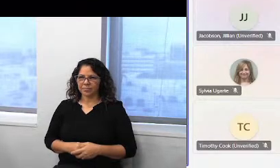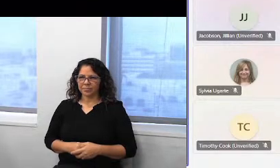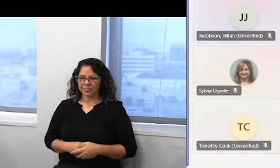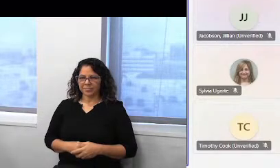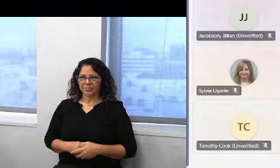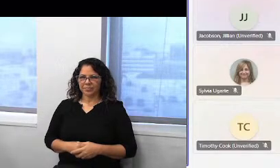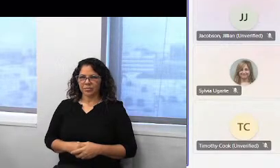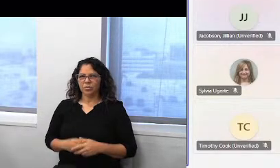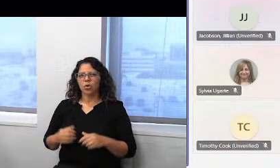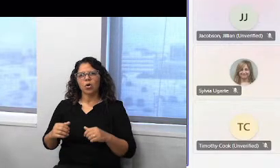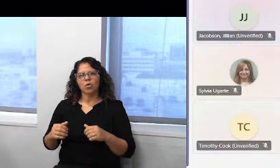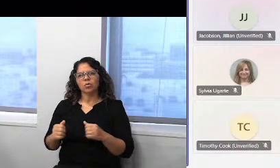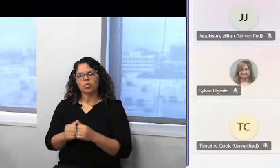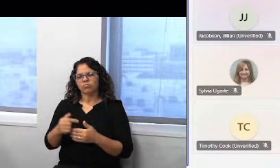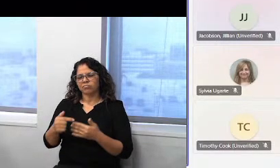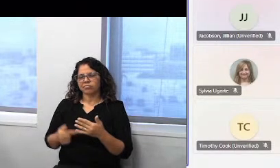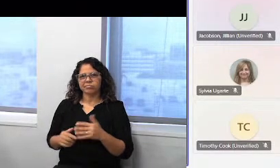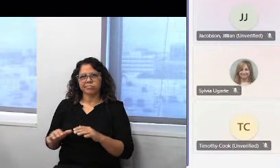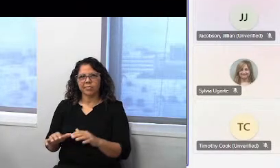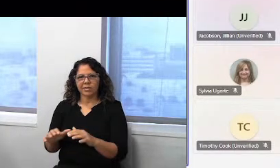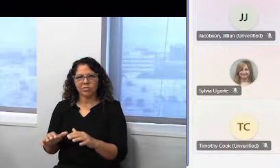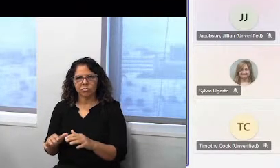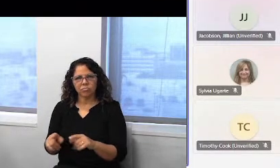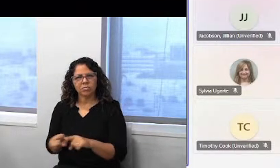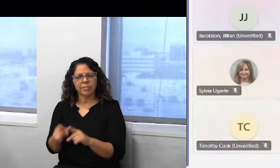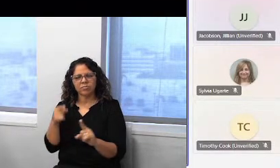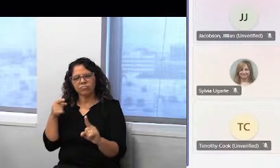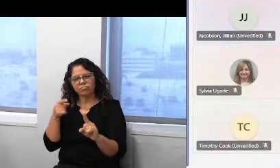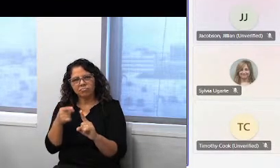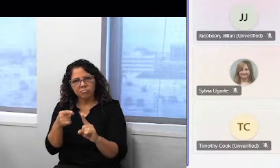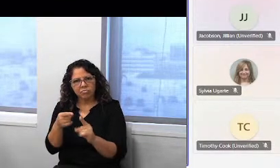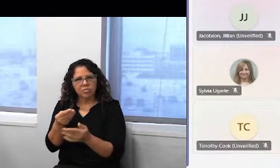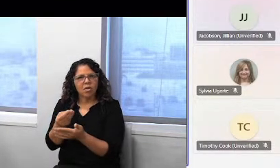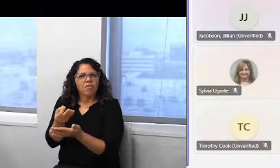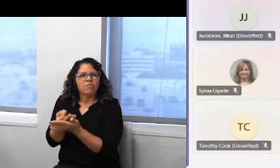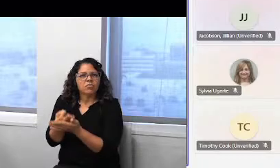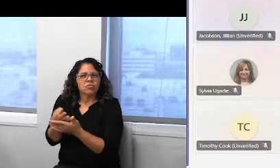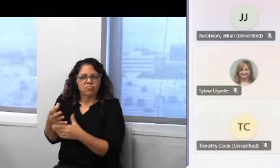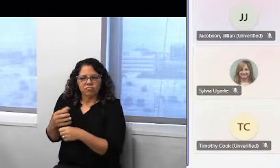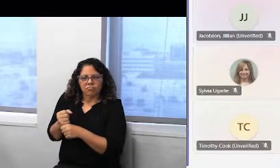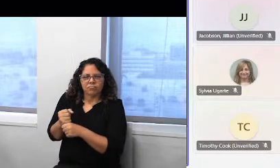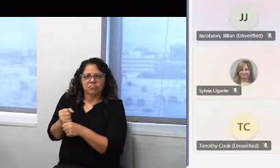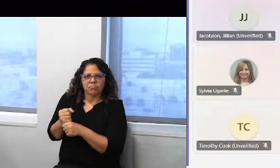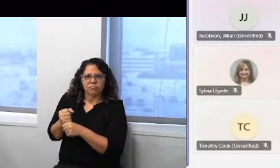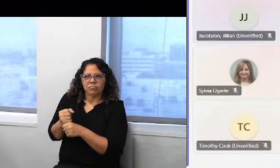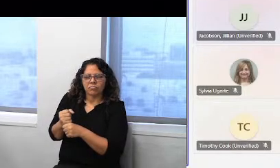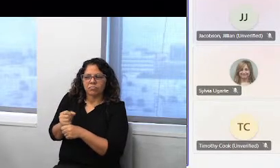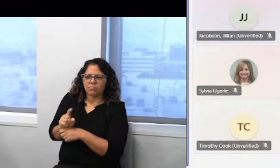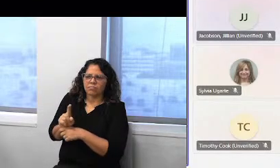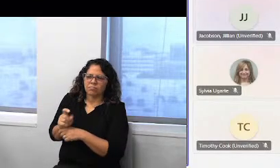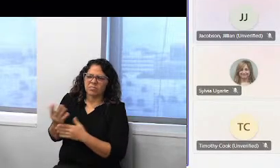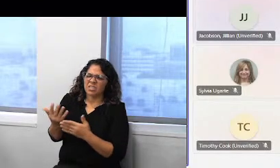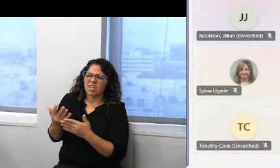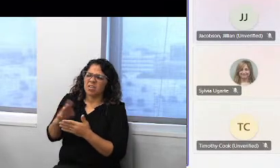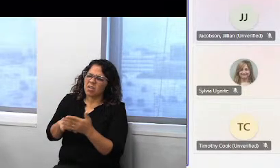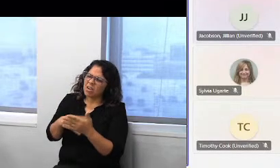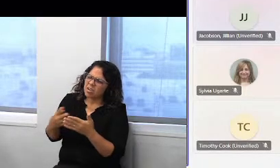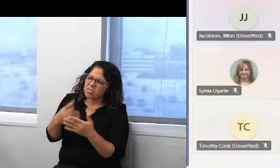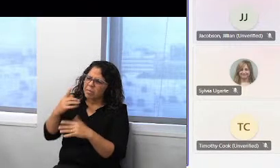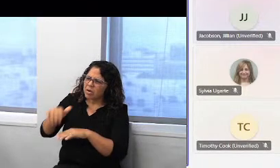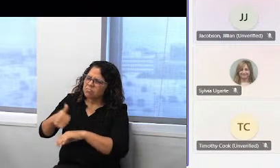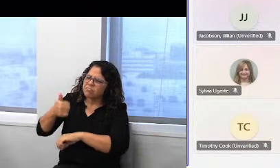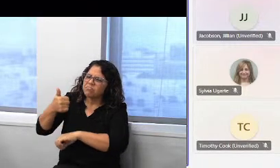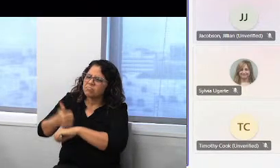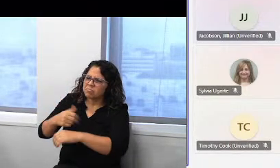expectation on obligation or getting the funds, what's the schedule for implementation of the project, for actually making